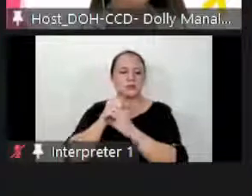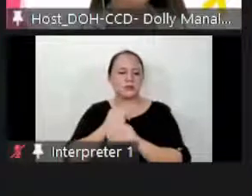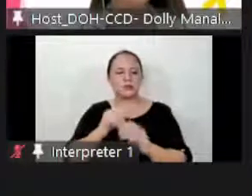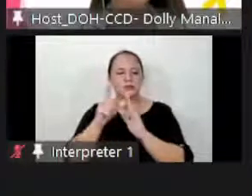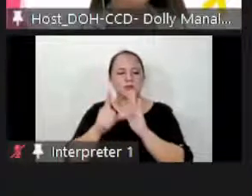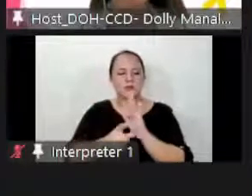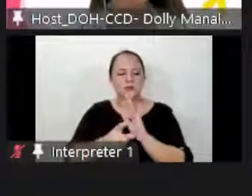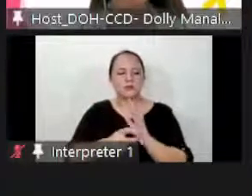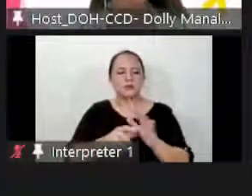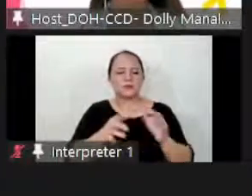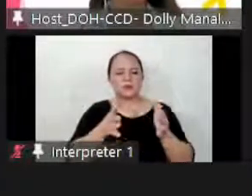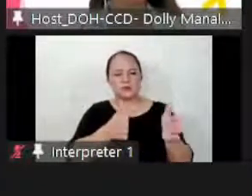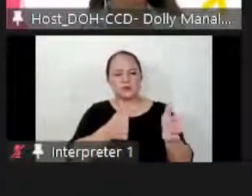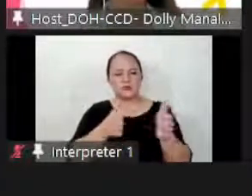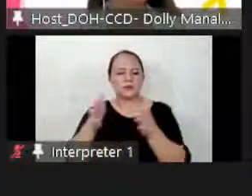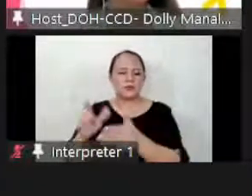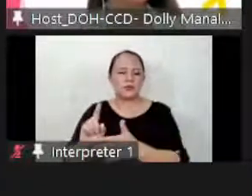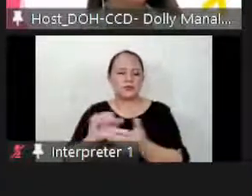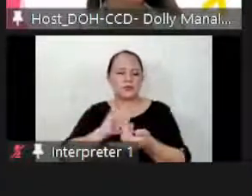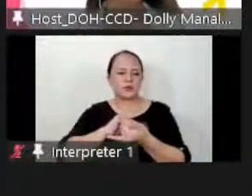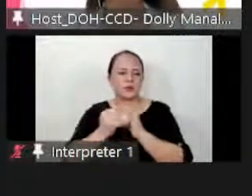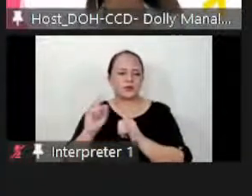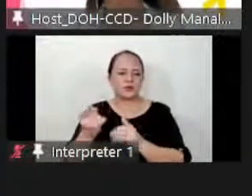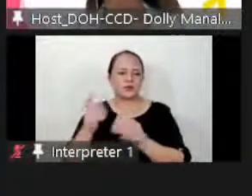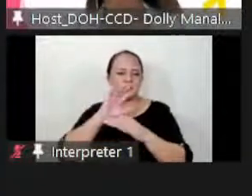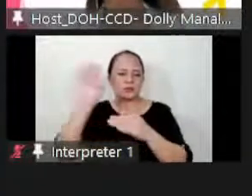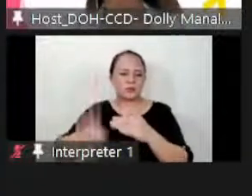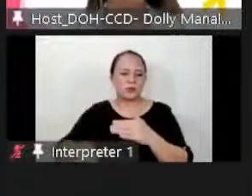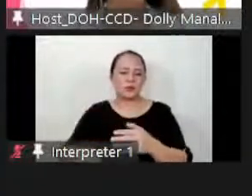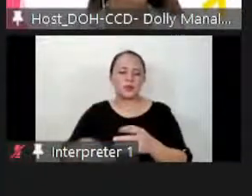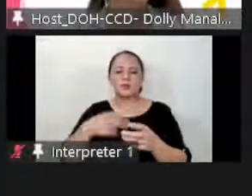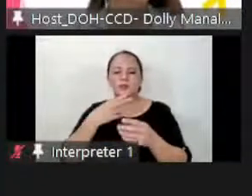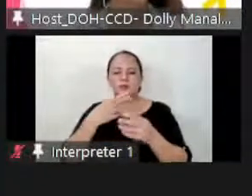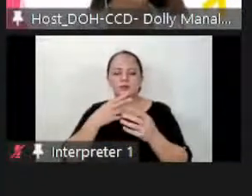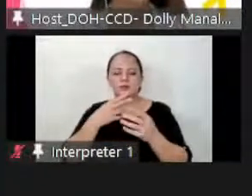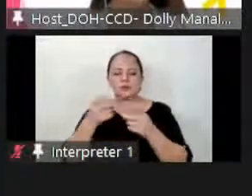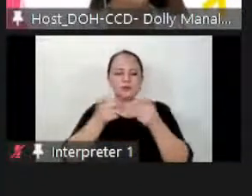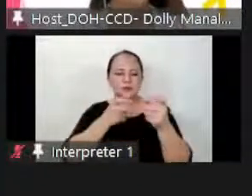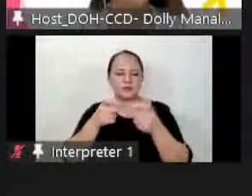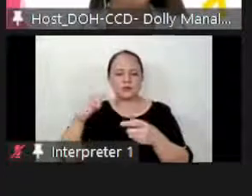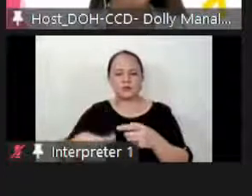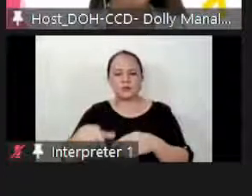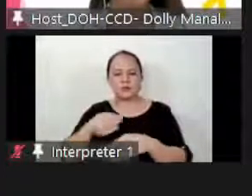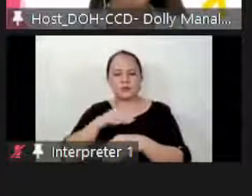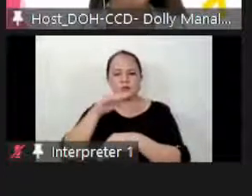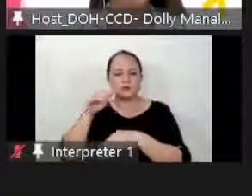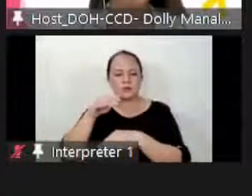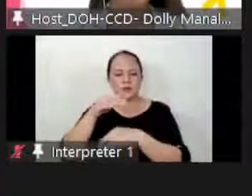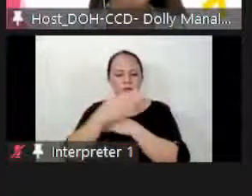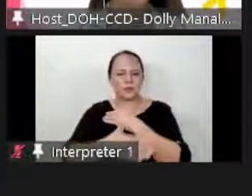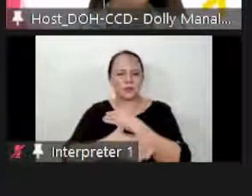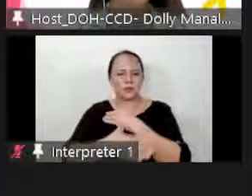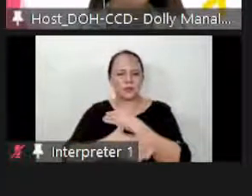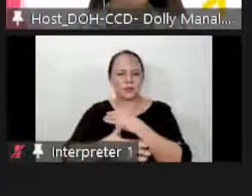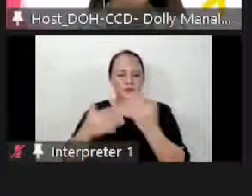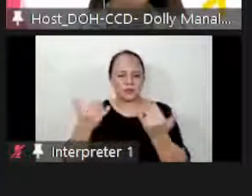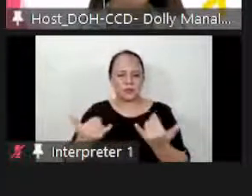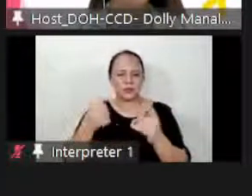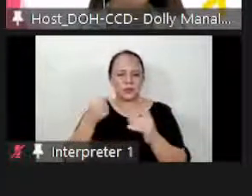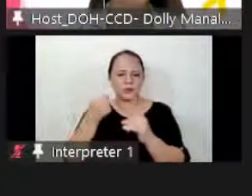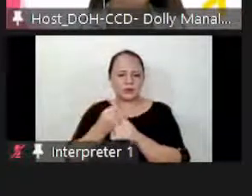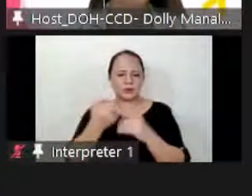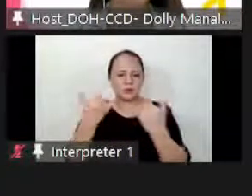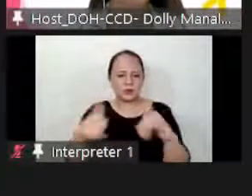will amend the first comprehensive law on tobacco control in the country, will largely remains to be ineffective to this